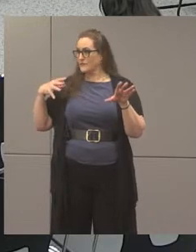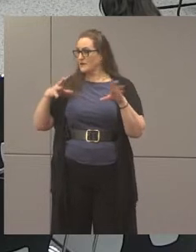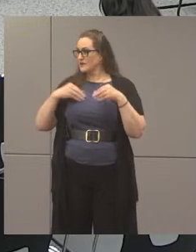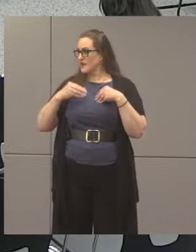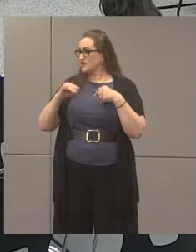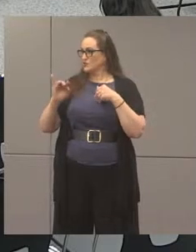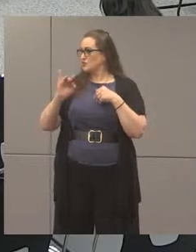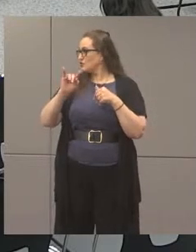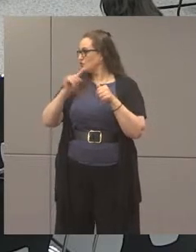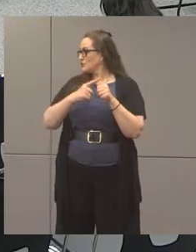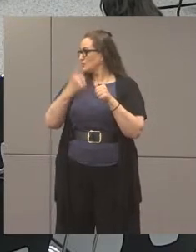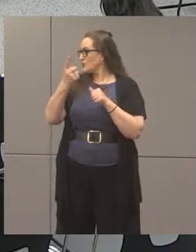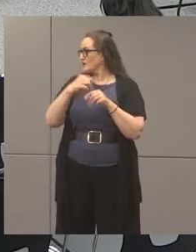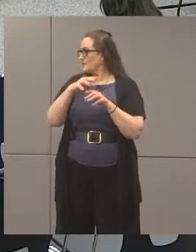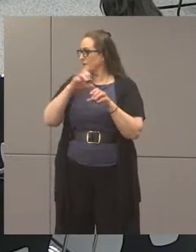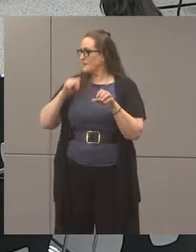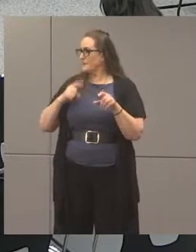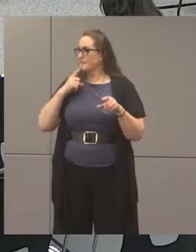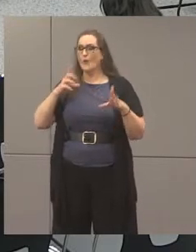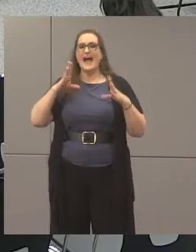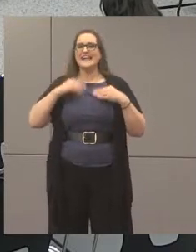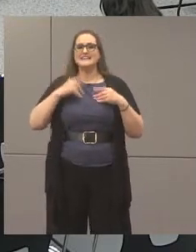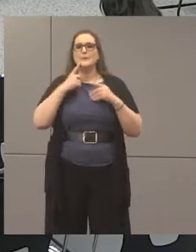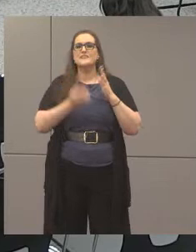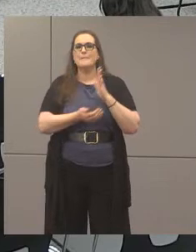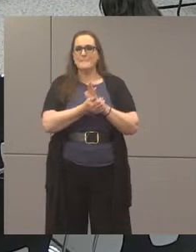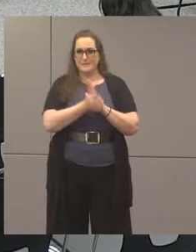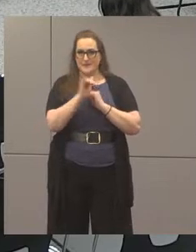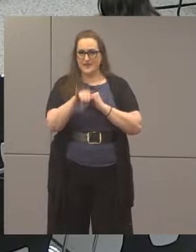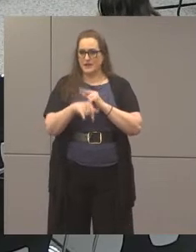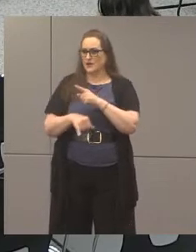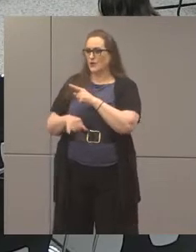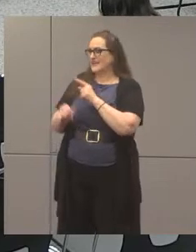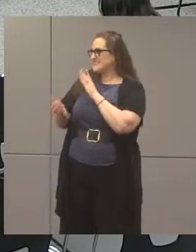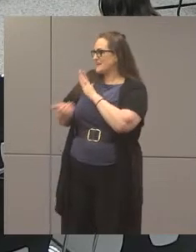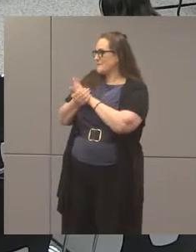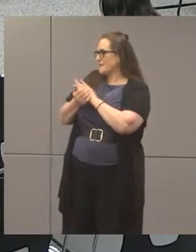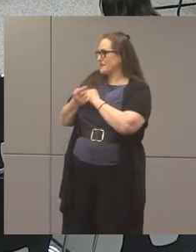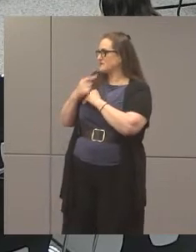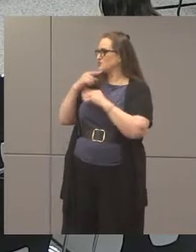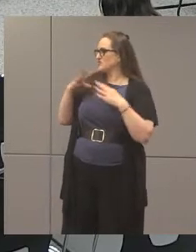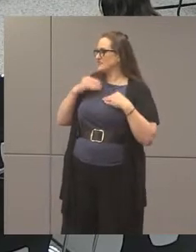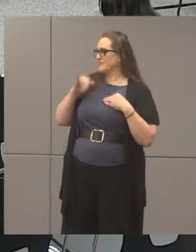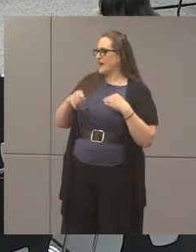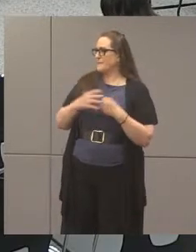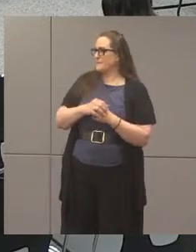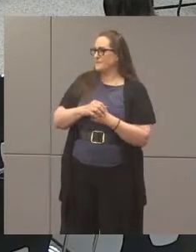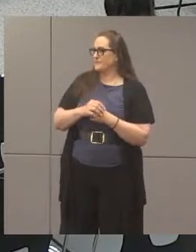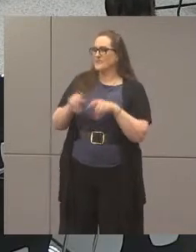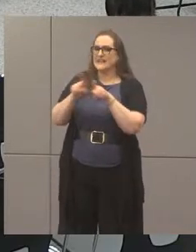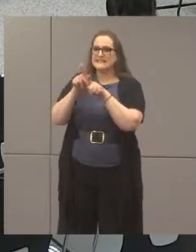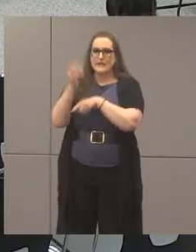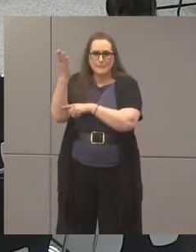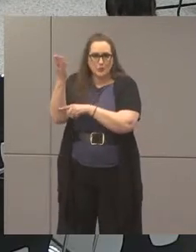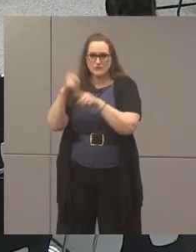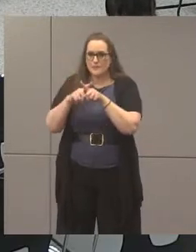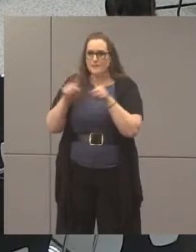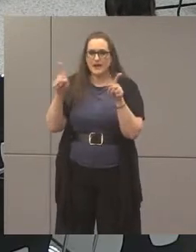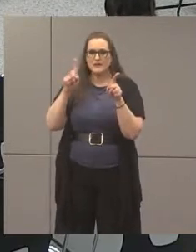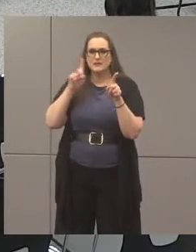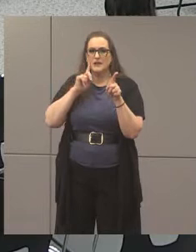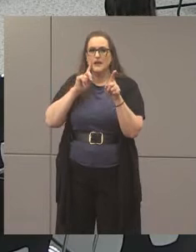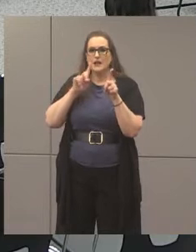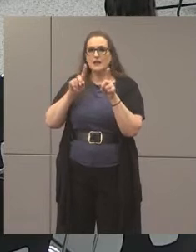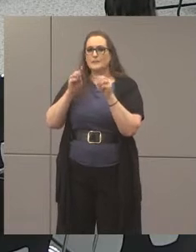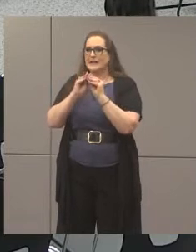initial motion to approve I item? accept the amendment. Yeah, it's amended. Yeah, I accept the amendment. Okay. So it's the same motion then, but